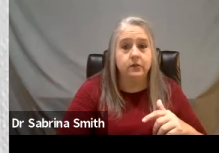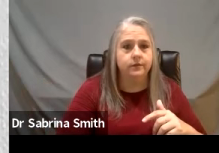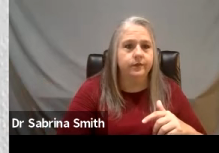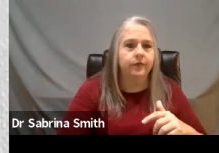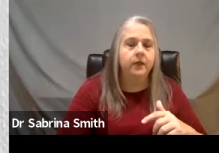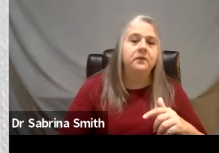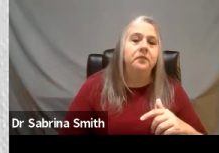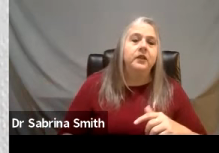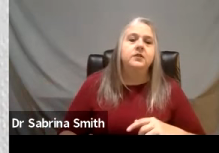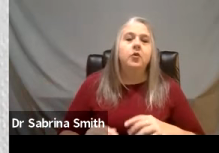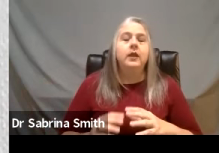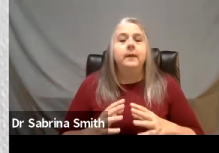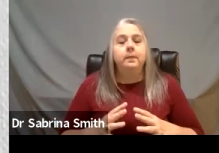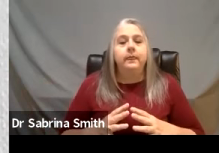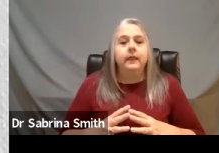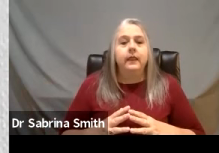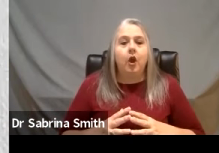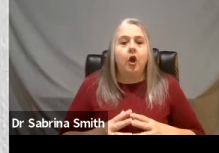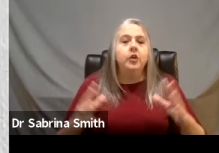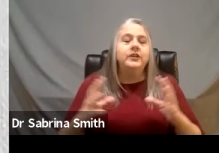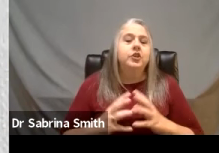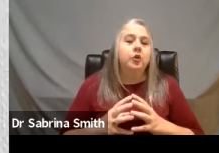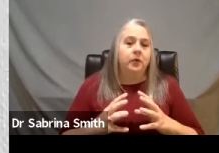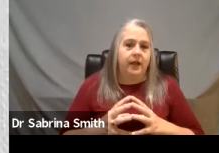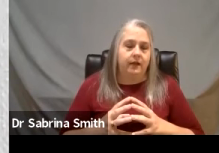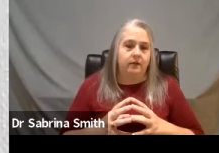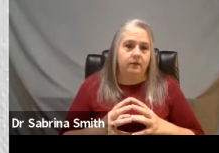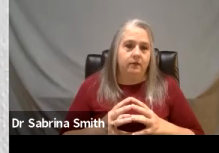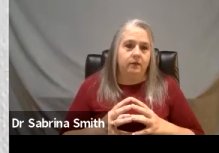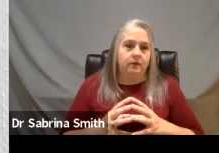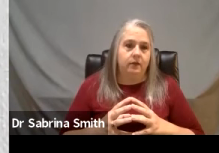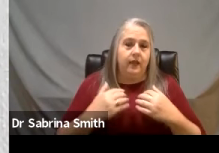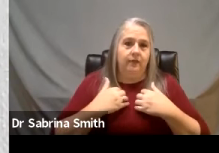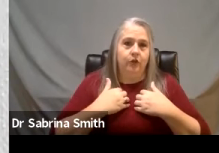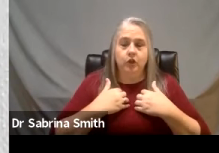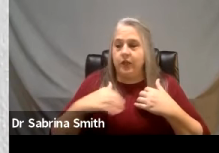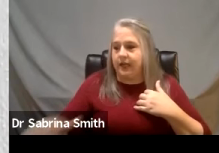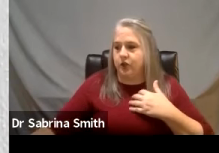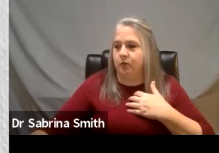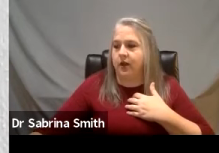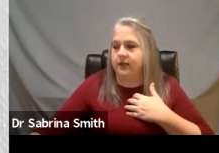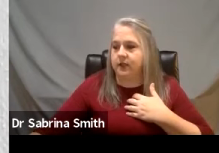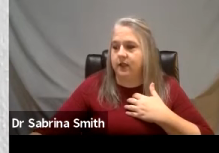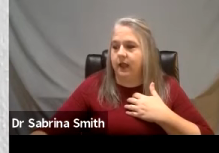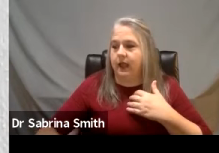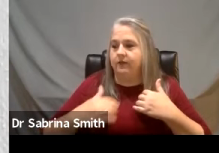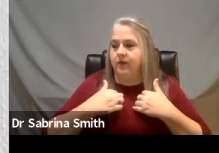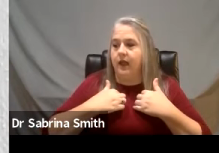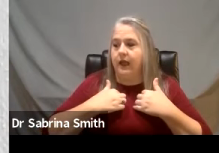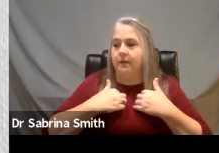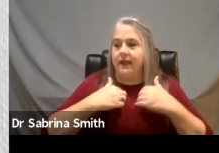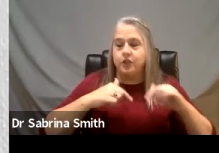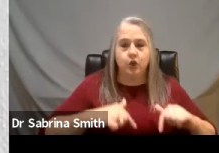can see. So are you interpreting, like if you're looking at your product,